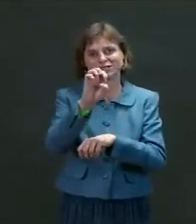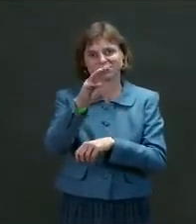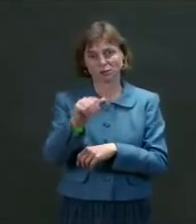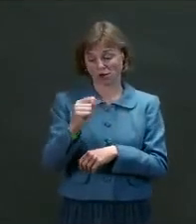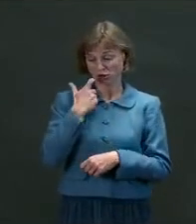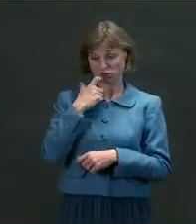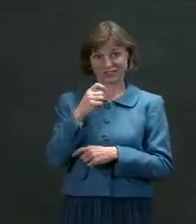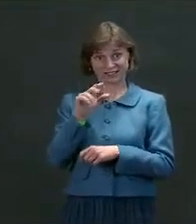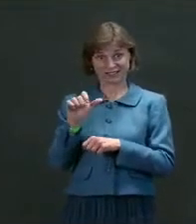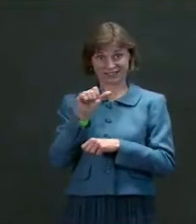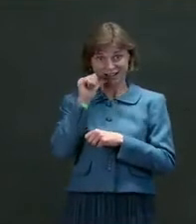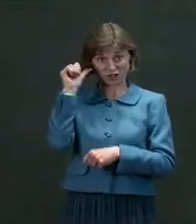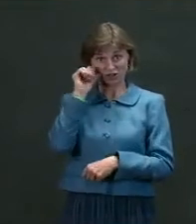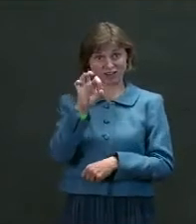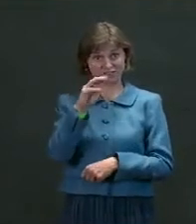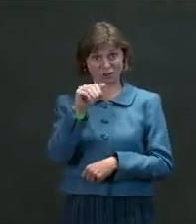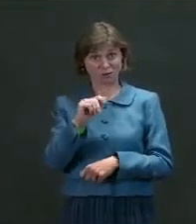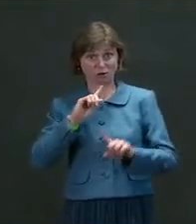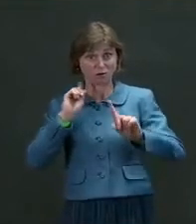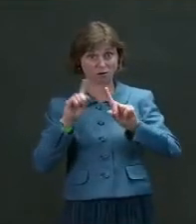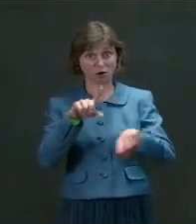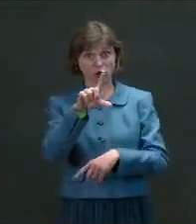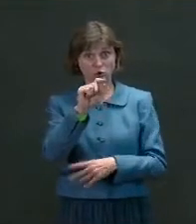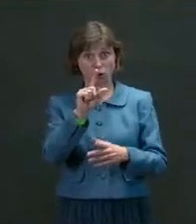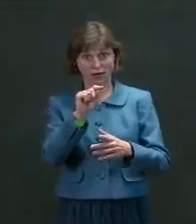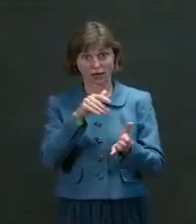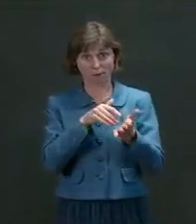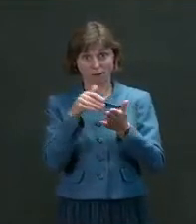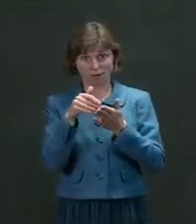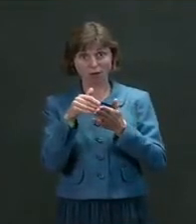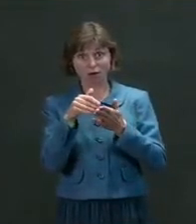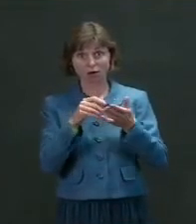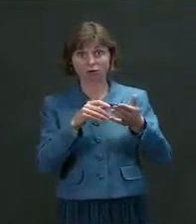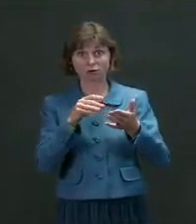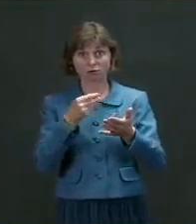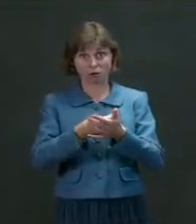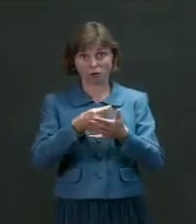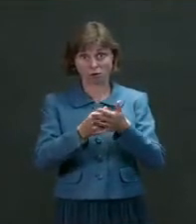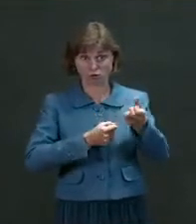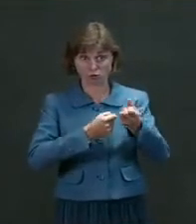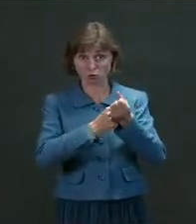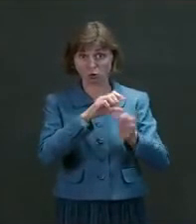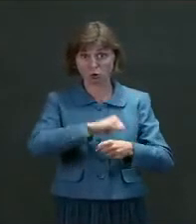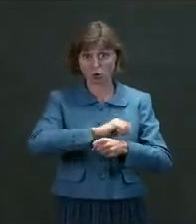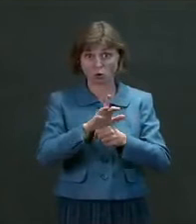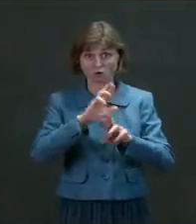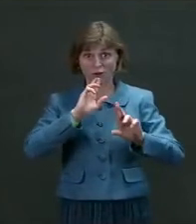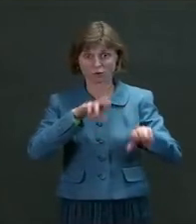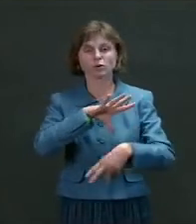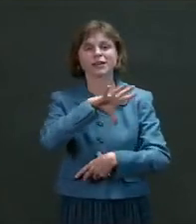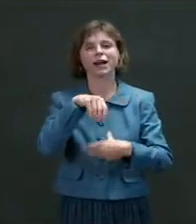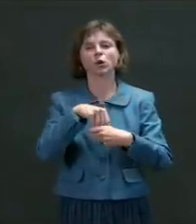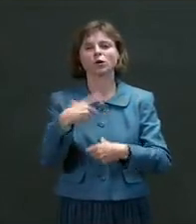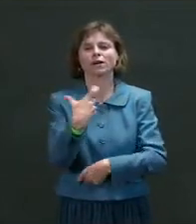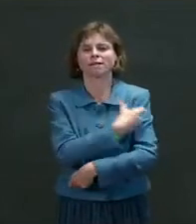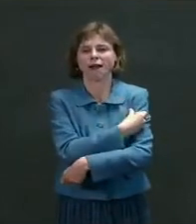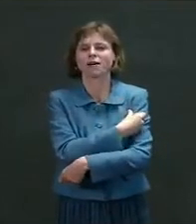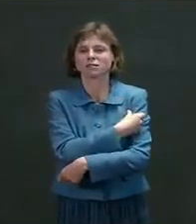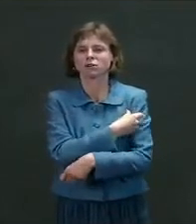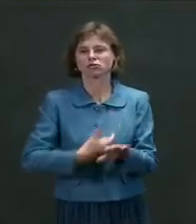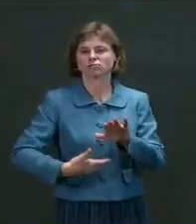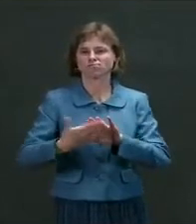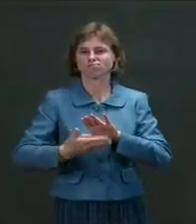$20 million to the state of Arizona to support the COVID-19 response, including vaccination operations. These funds